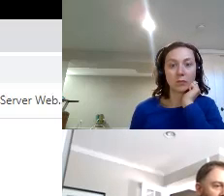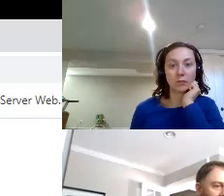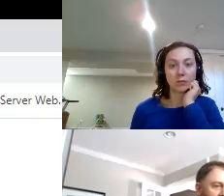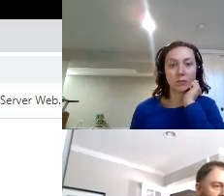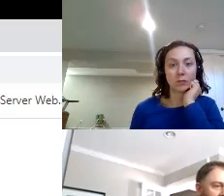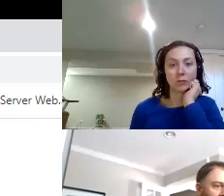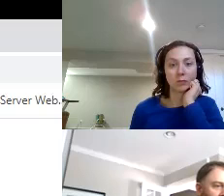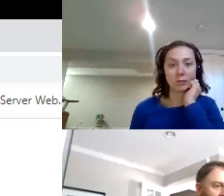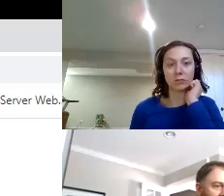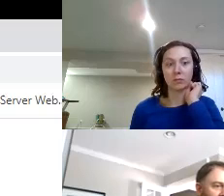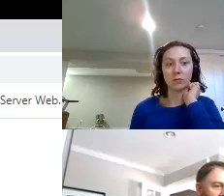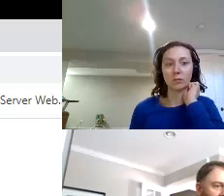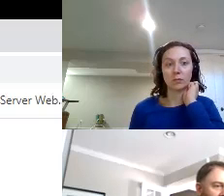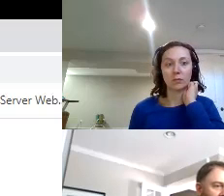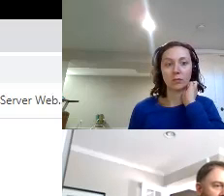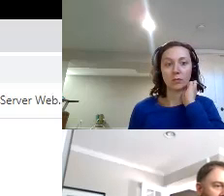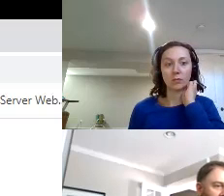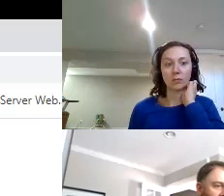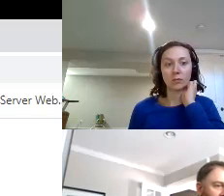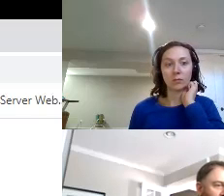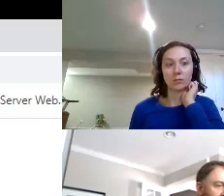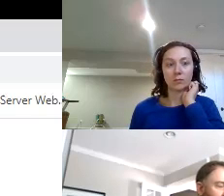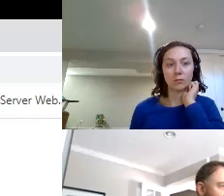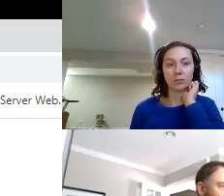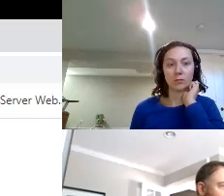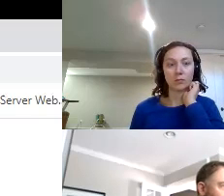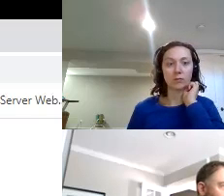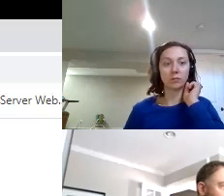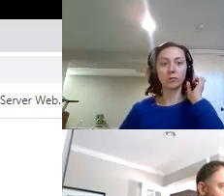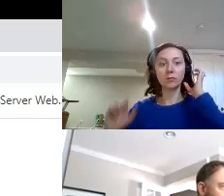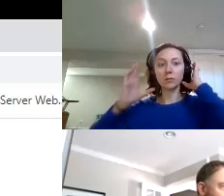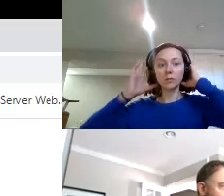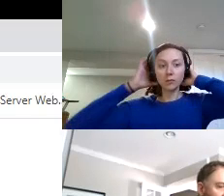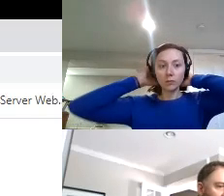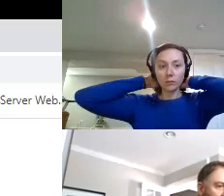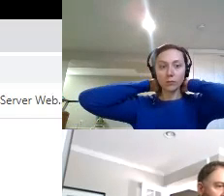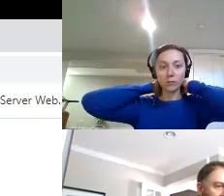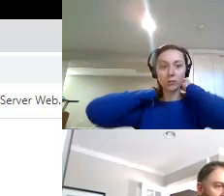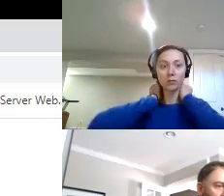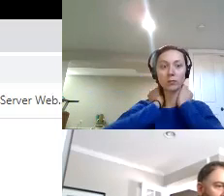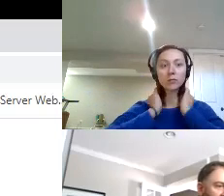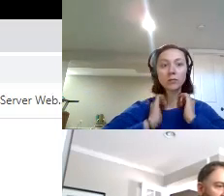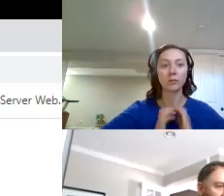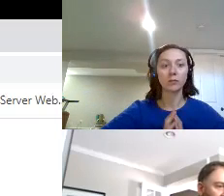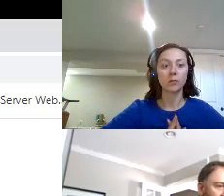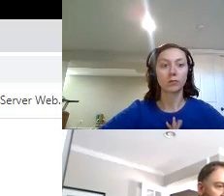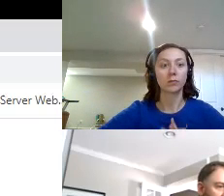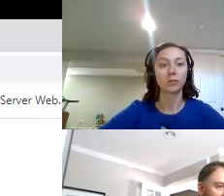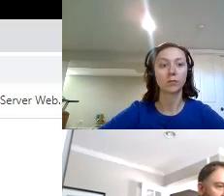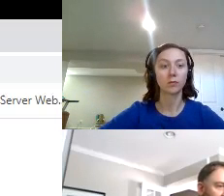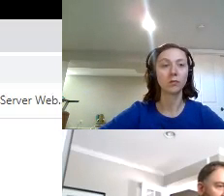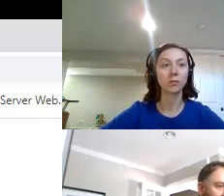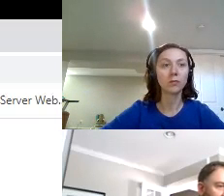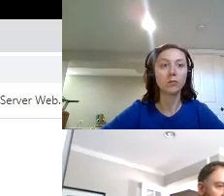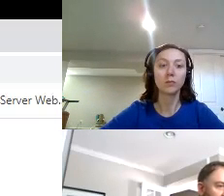Tableau affords the opportunity to create these, what they call tooltips, so these pop-up boxes. And what we've done with that is